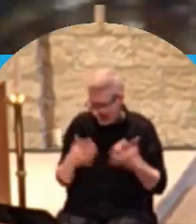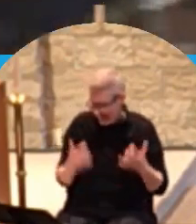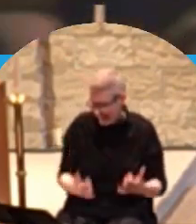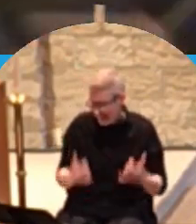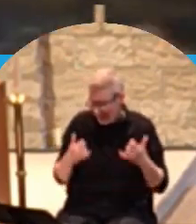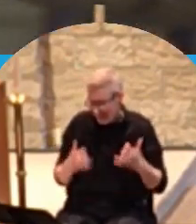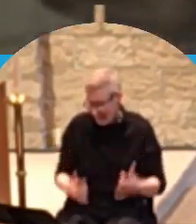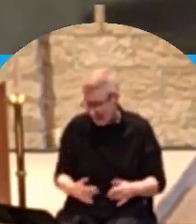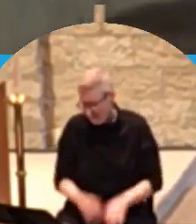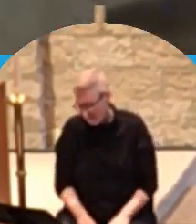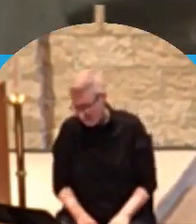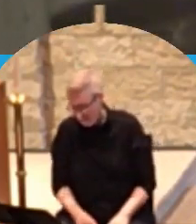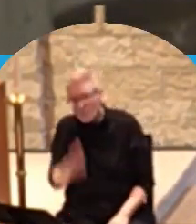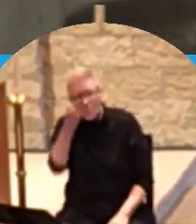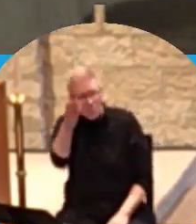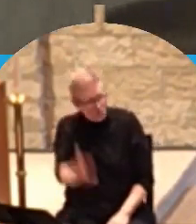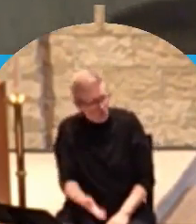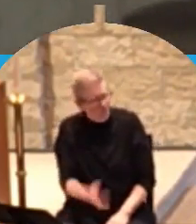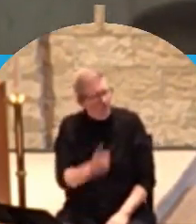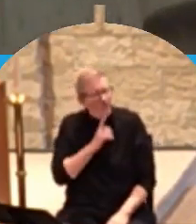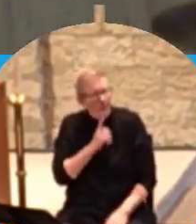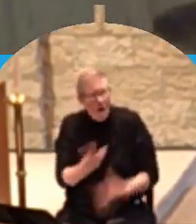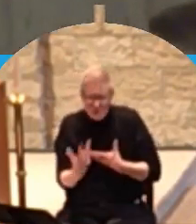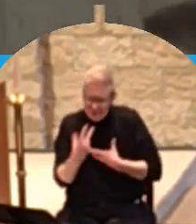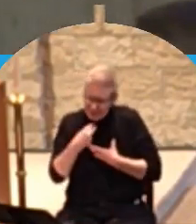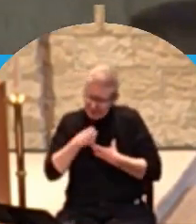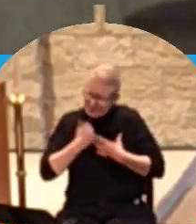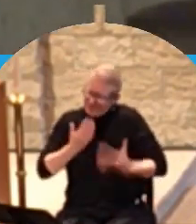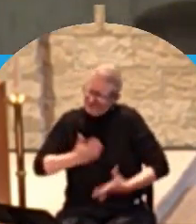sing harmony. You are